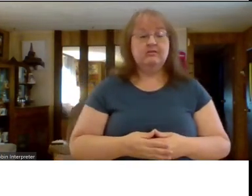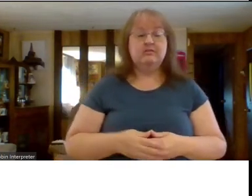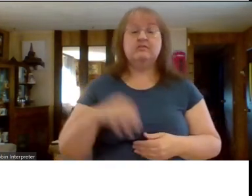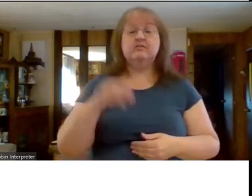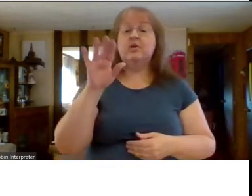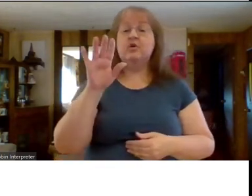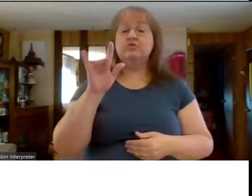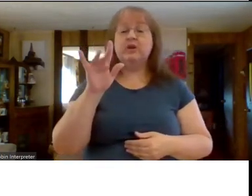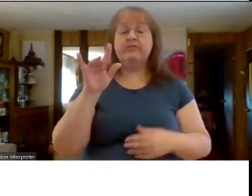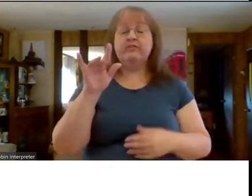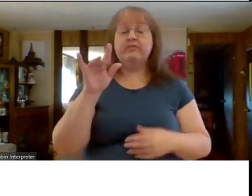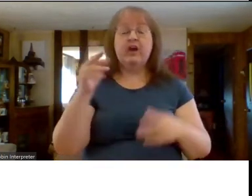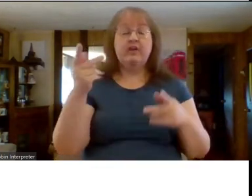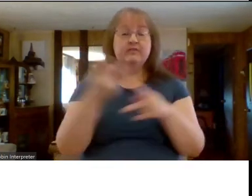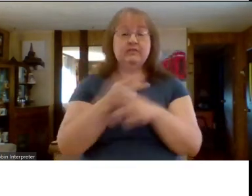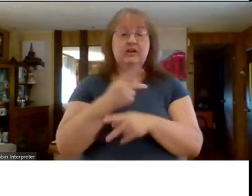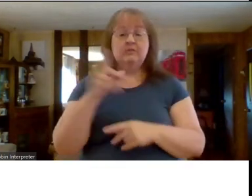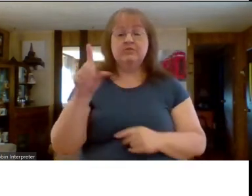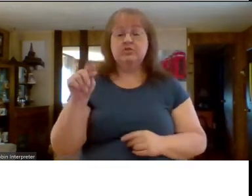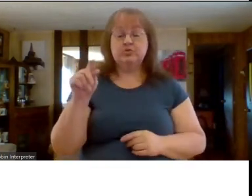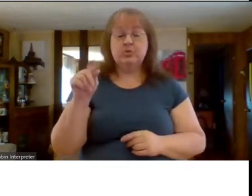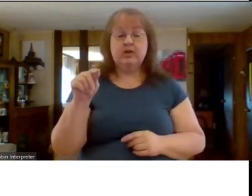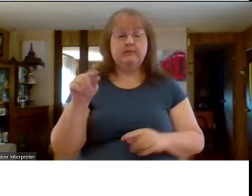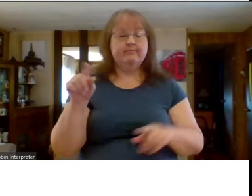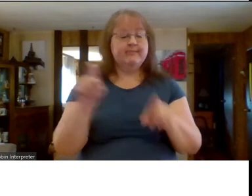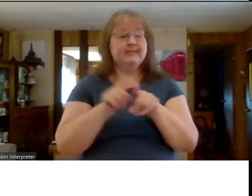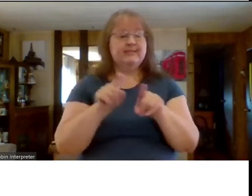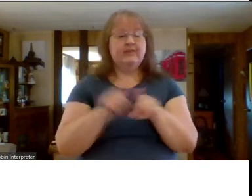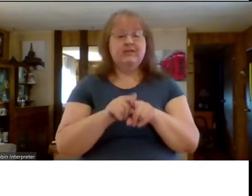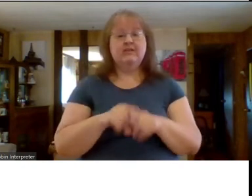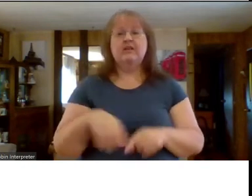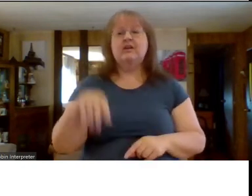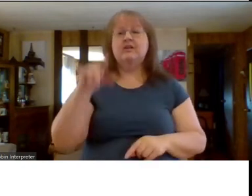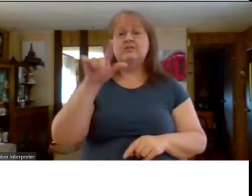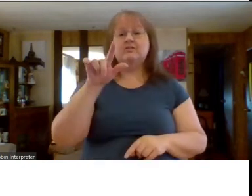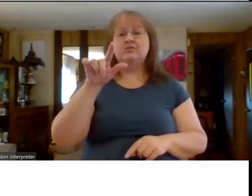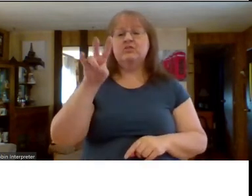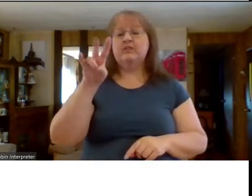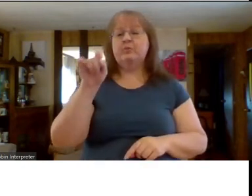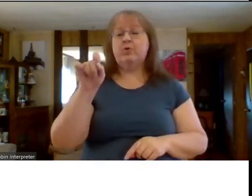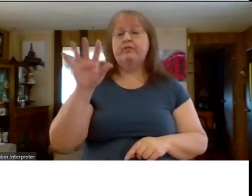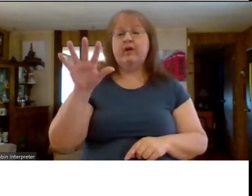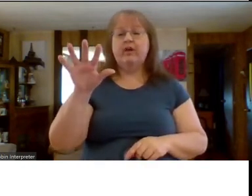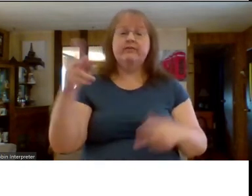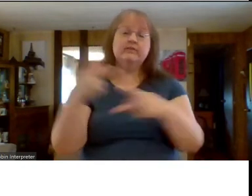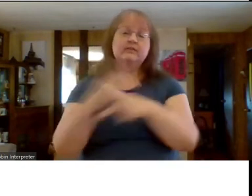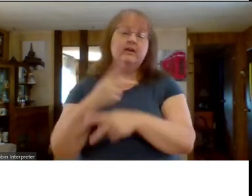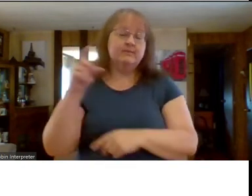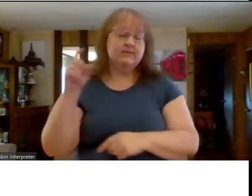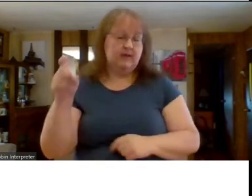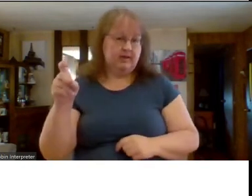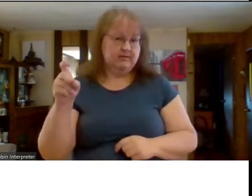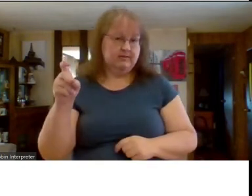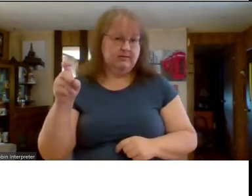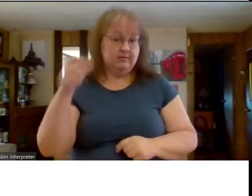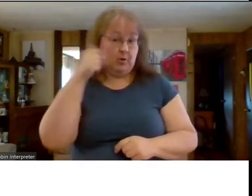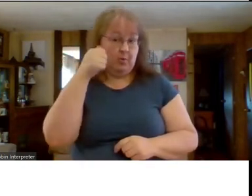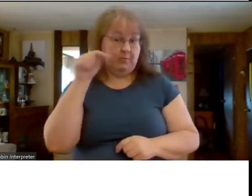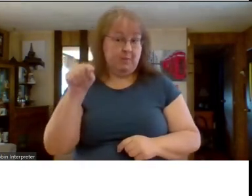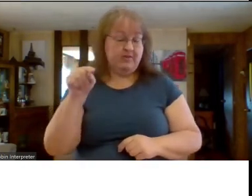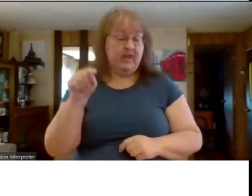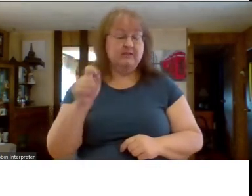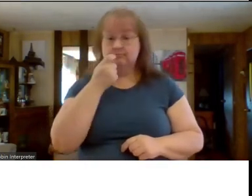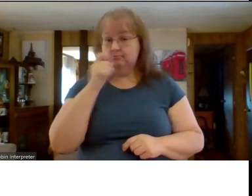that. So 25 times 20 is the same thing as